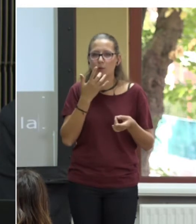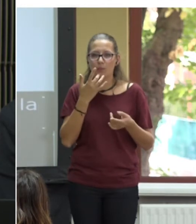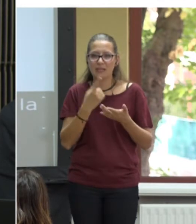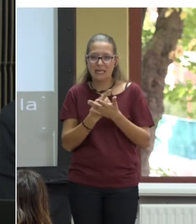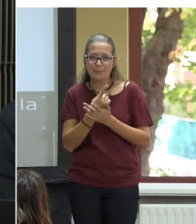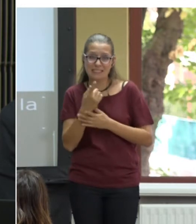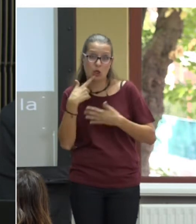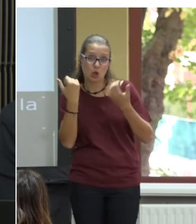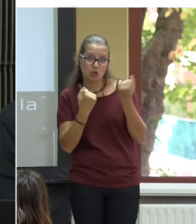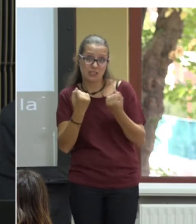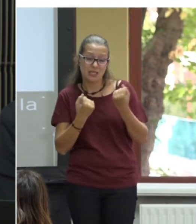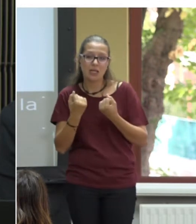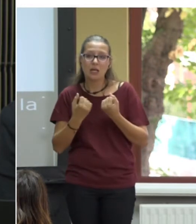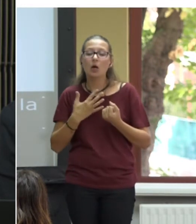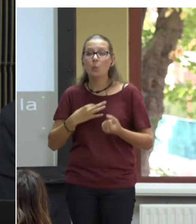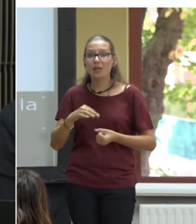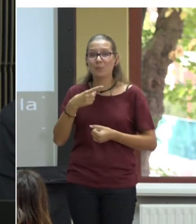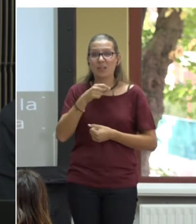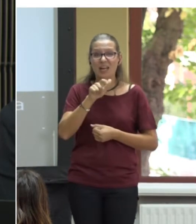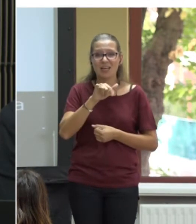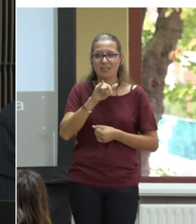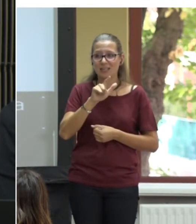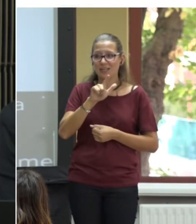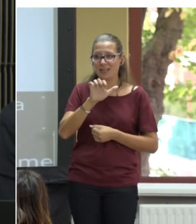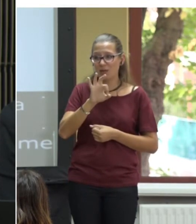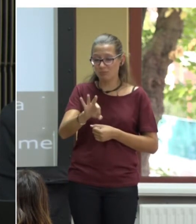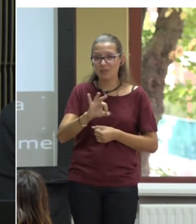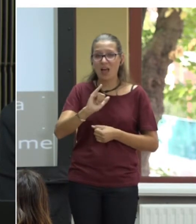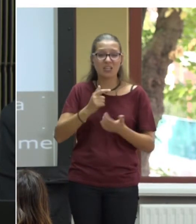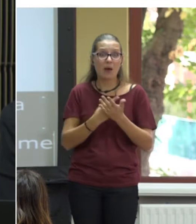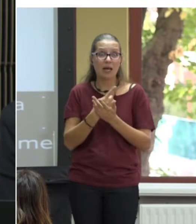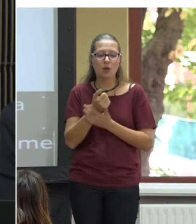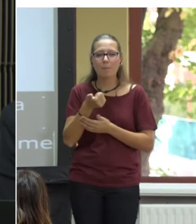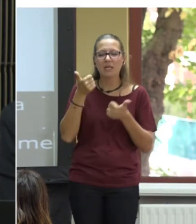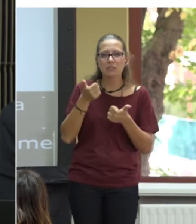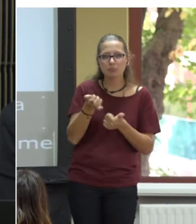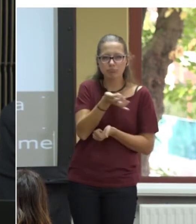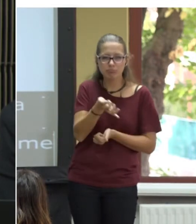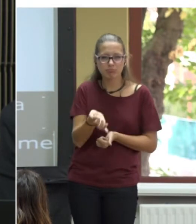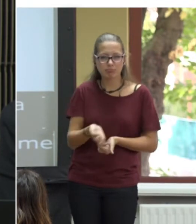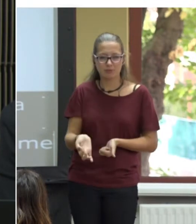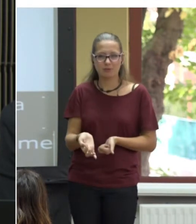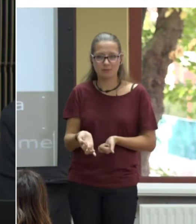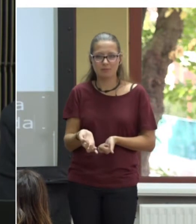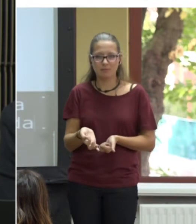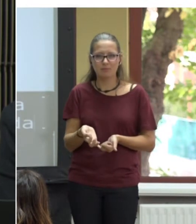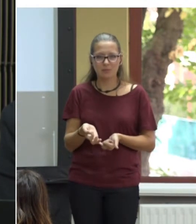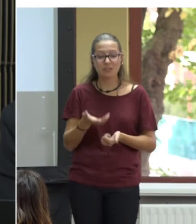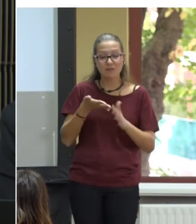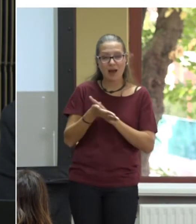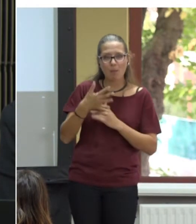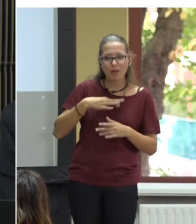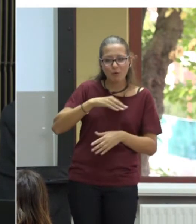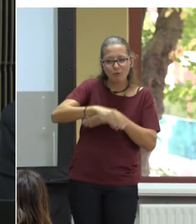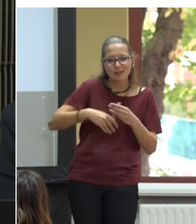Galileo, we might have a very precise navigation. Maybe even then, in combining sensory devices with Wi-Fi and Bluetooth